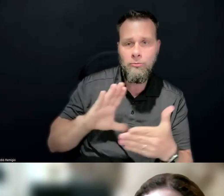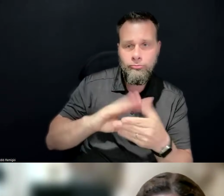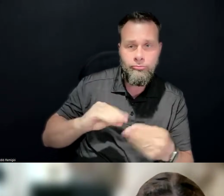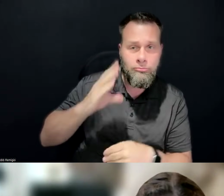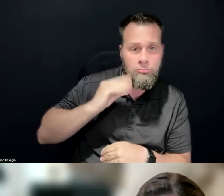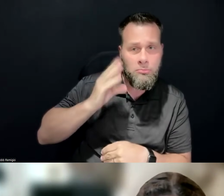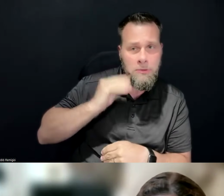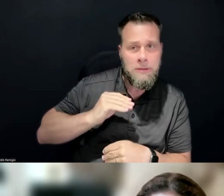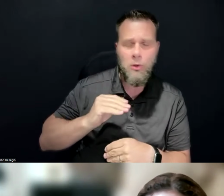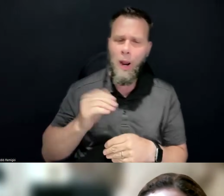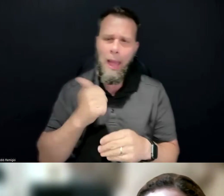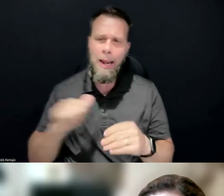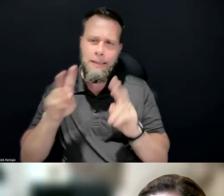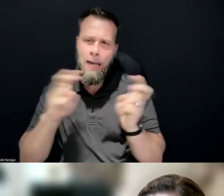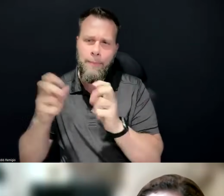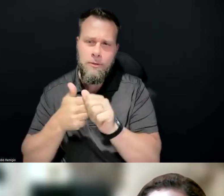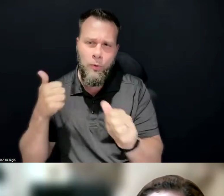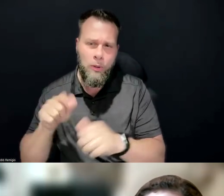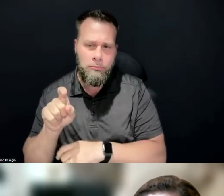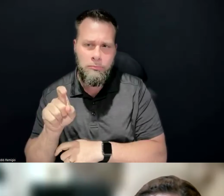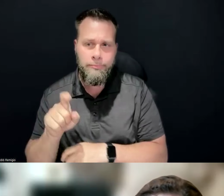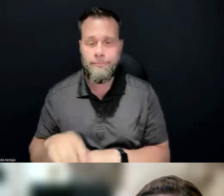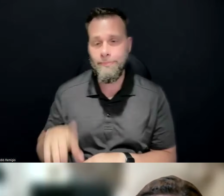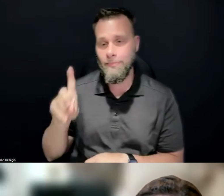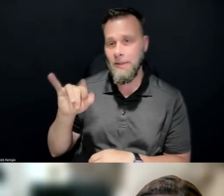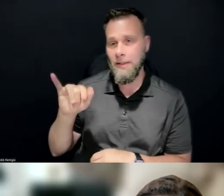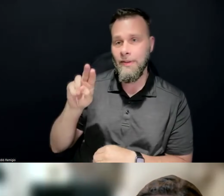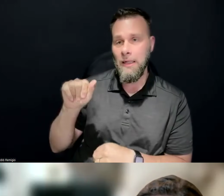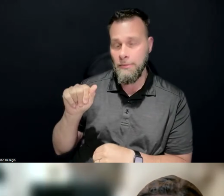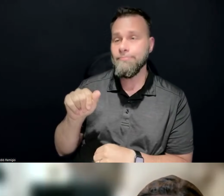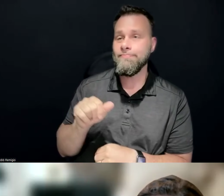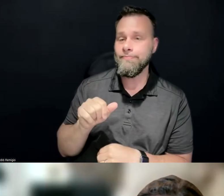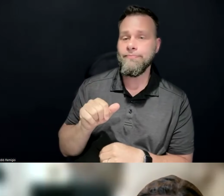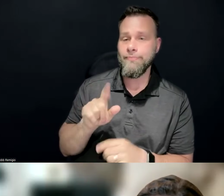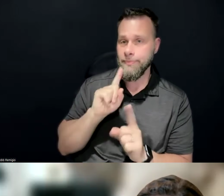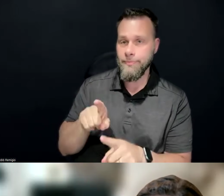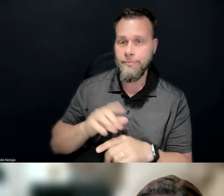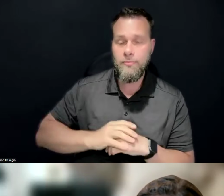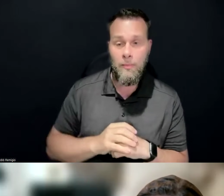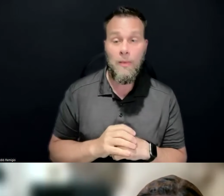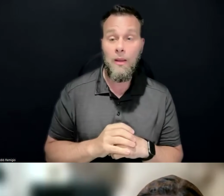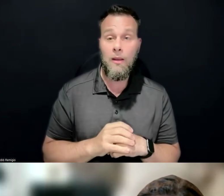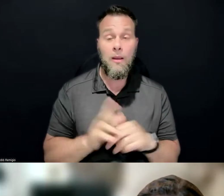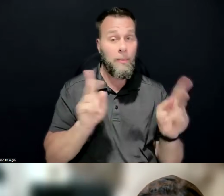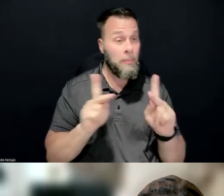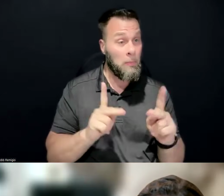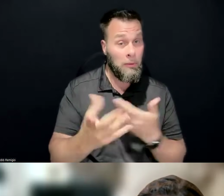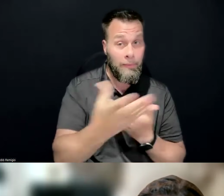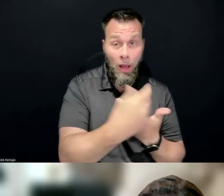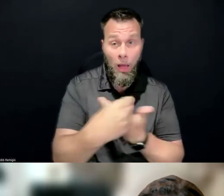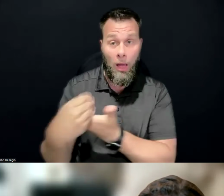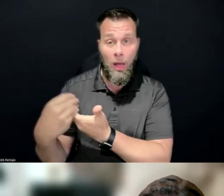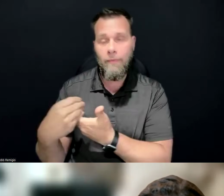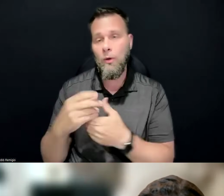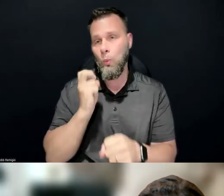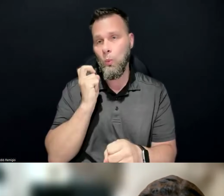I'm curious. Yeah, I will say it was quite difficult for us to find folks to participate. The most success